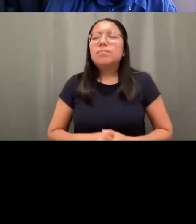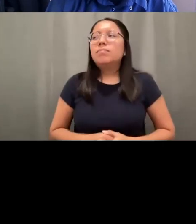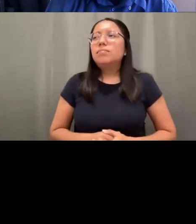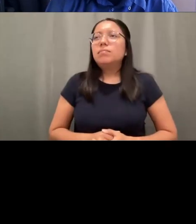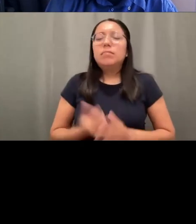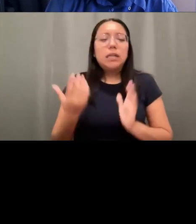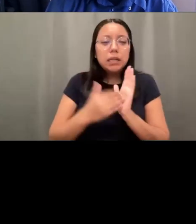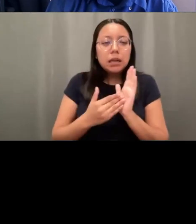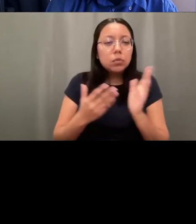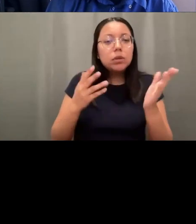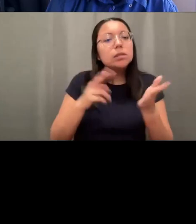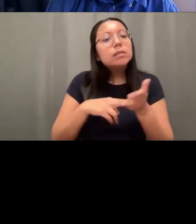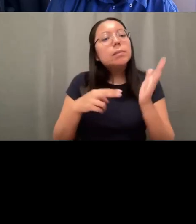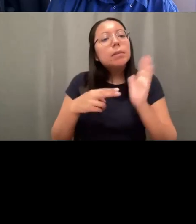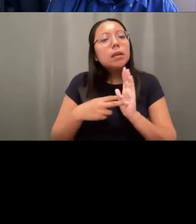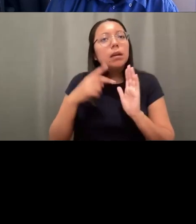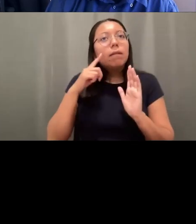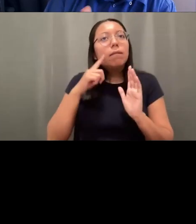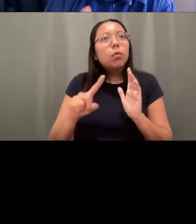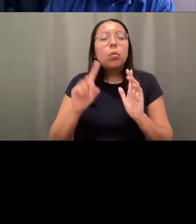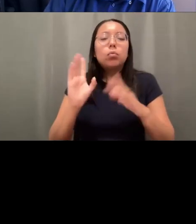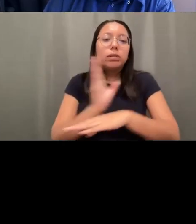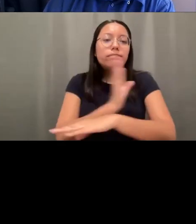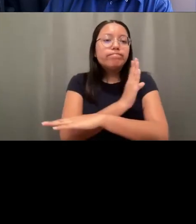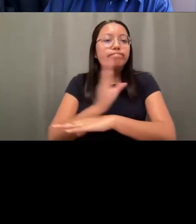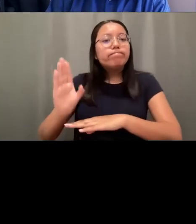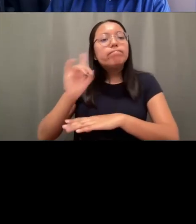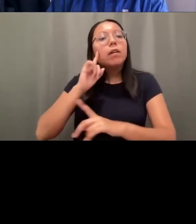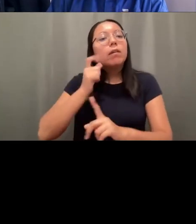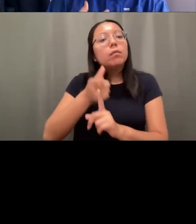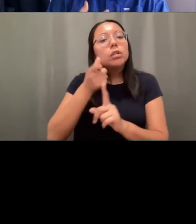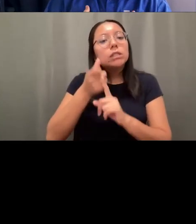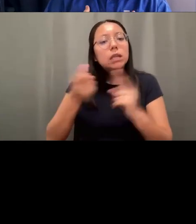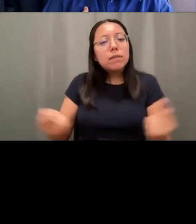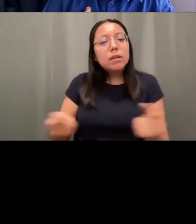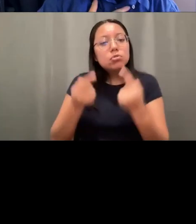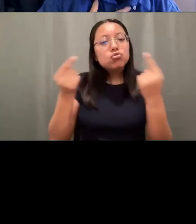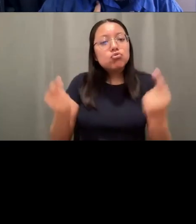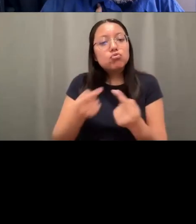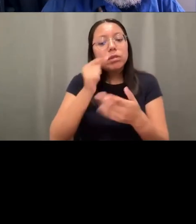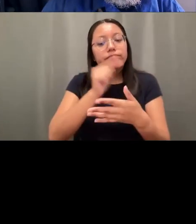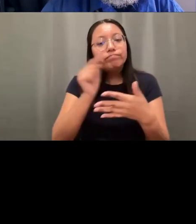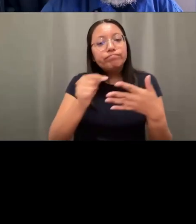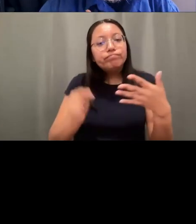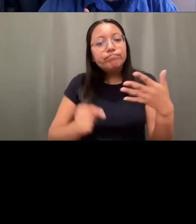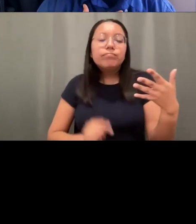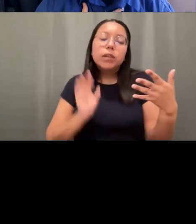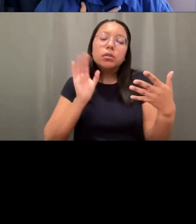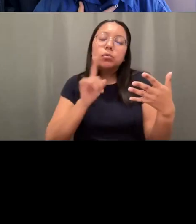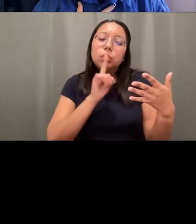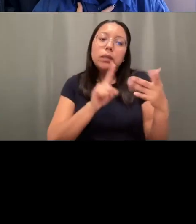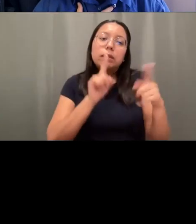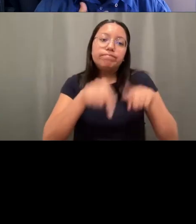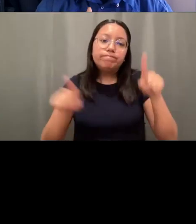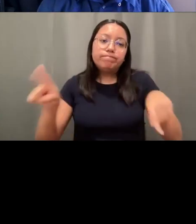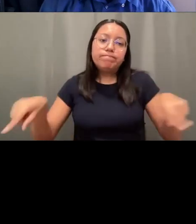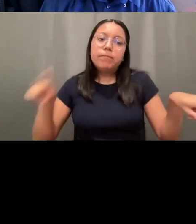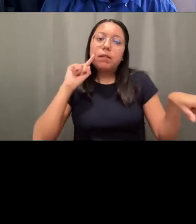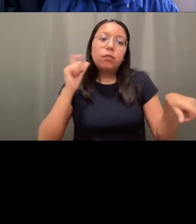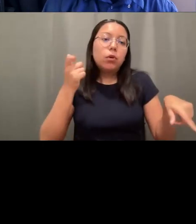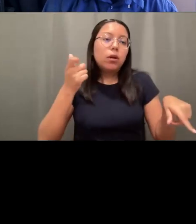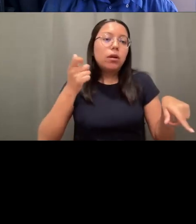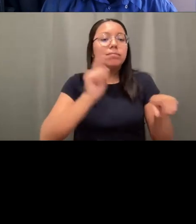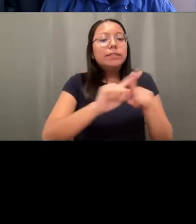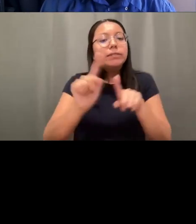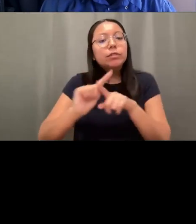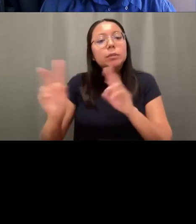self-injuring or self-harming behaviors? And that's going to mean the definitions are going to be different for every person about what is injurious to themselves, what